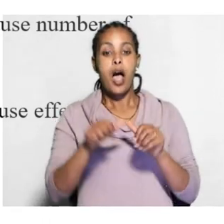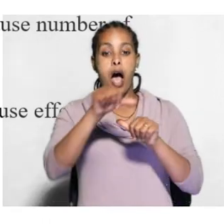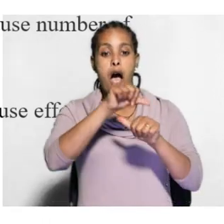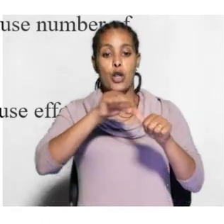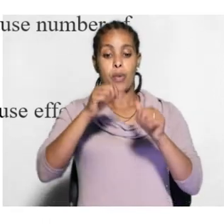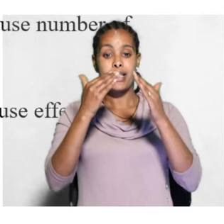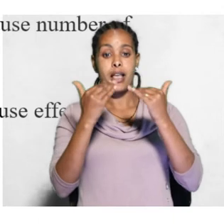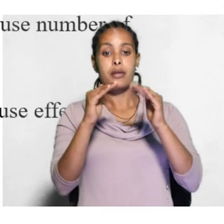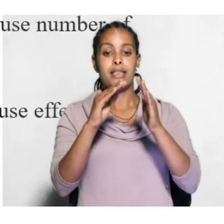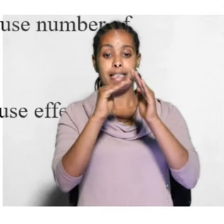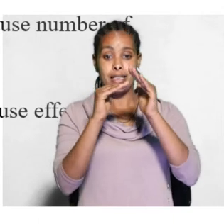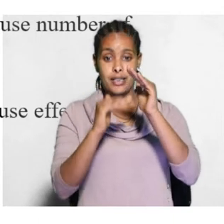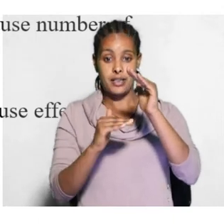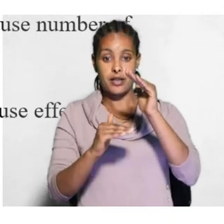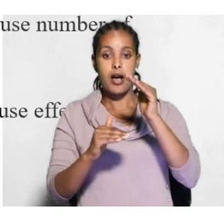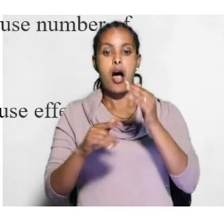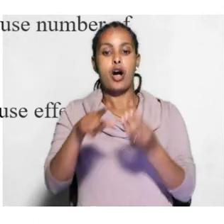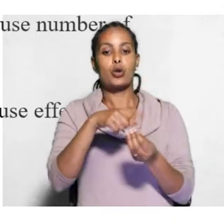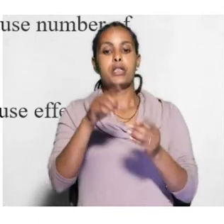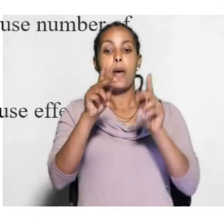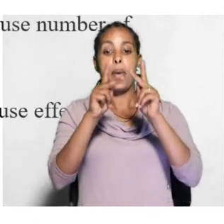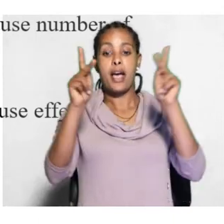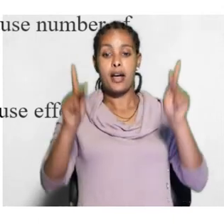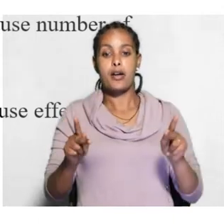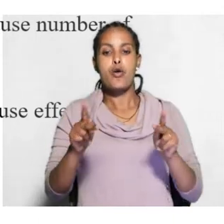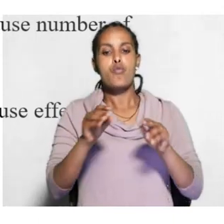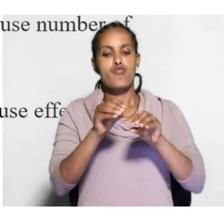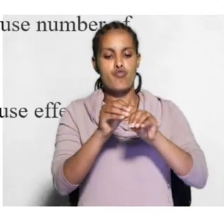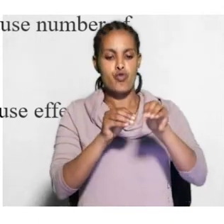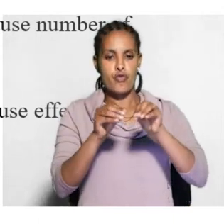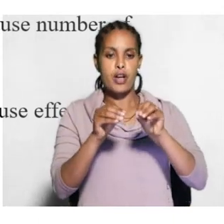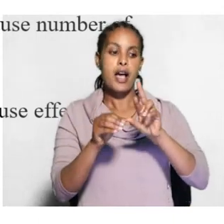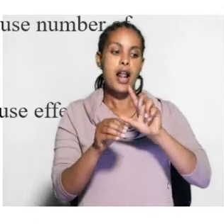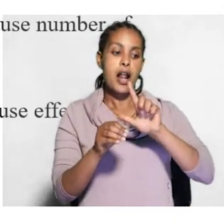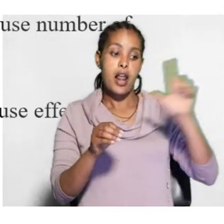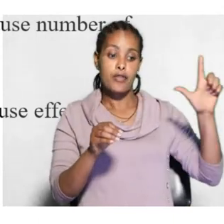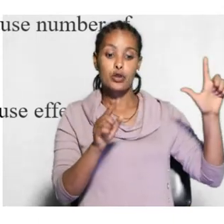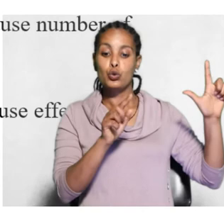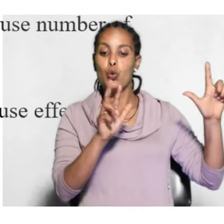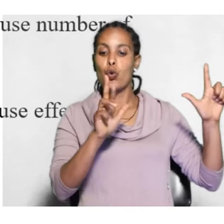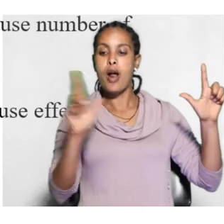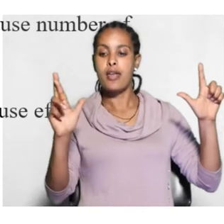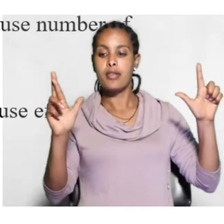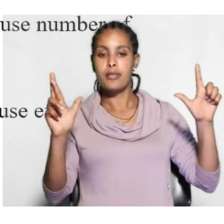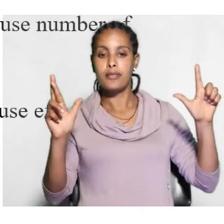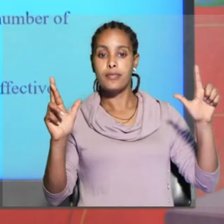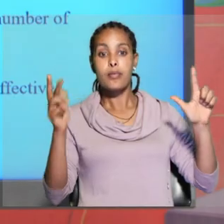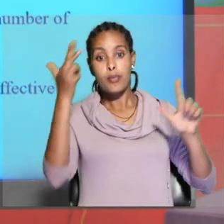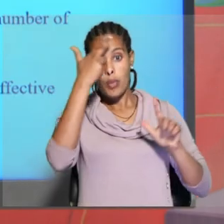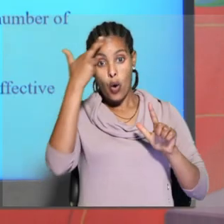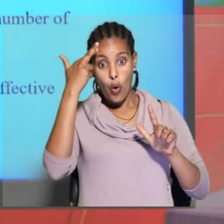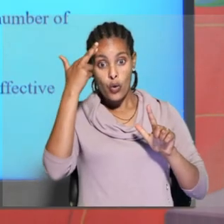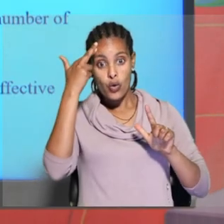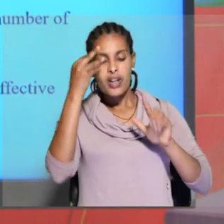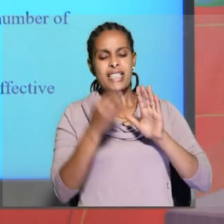Atomic size decreases across a period in moving from left to right because